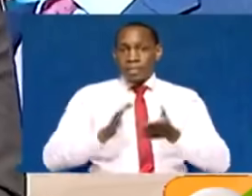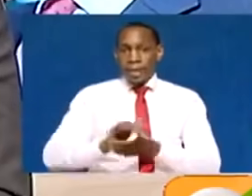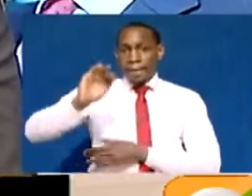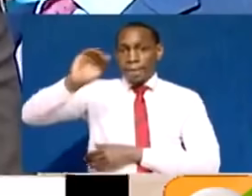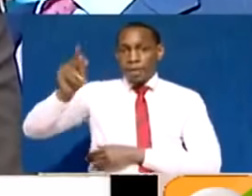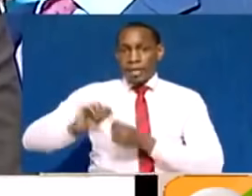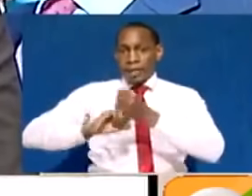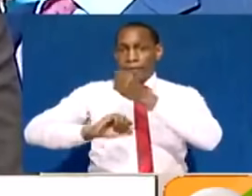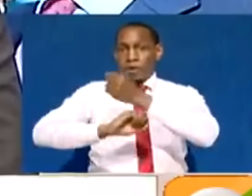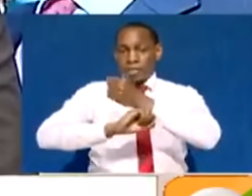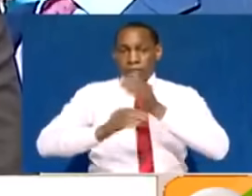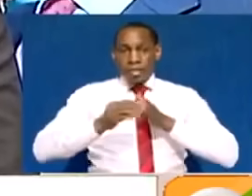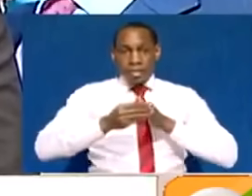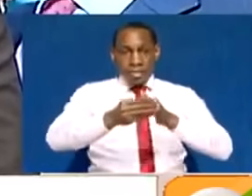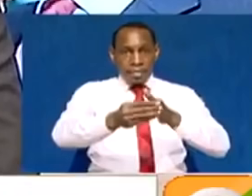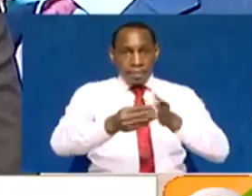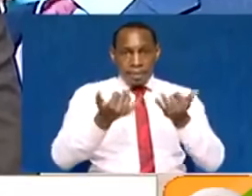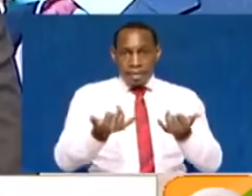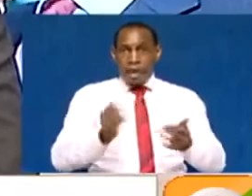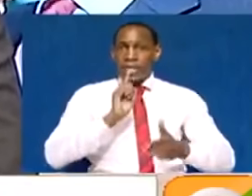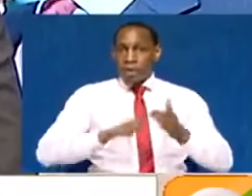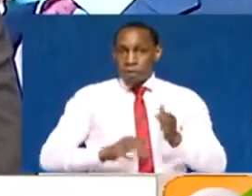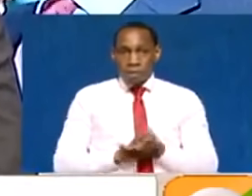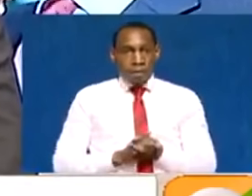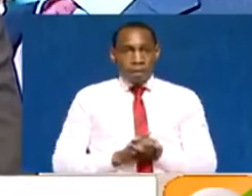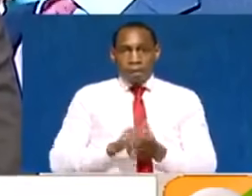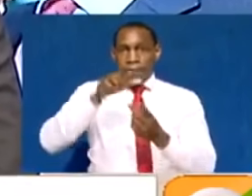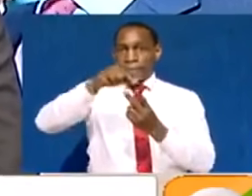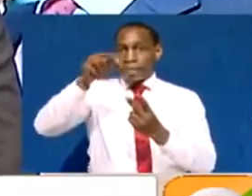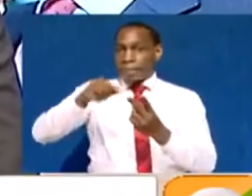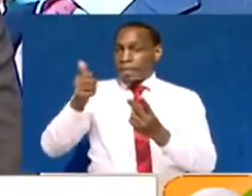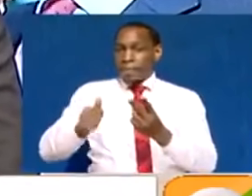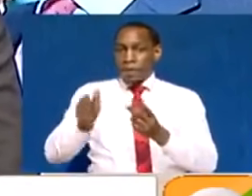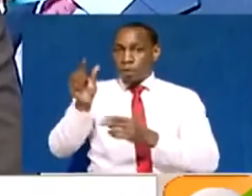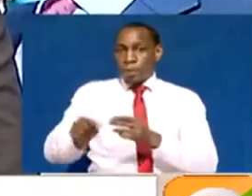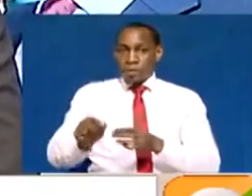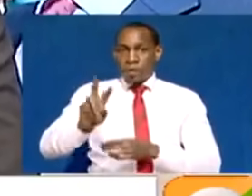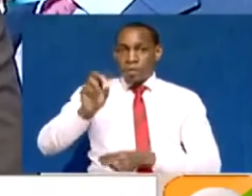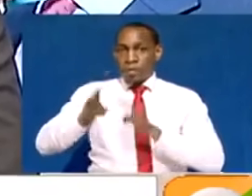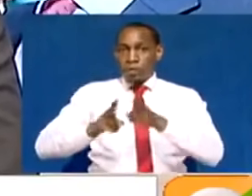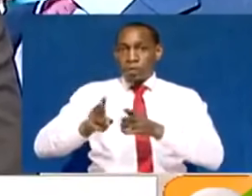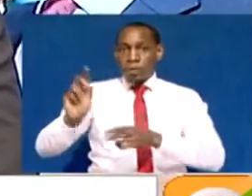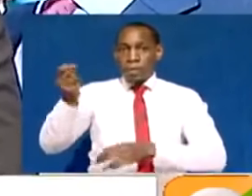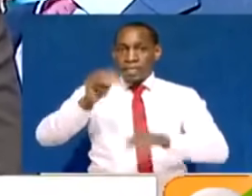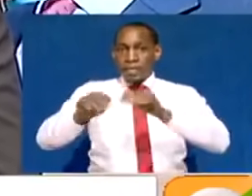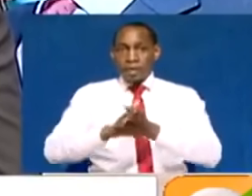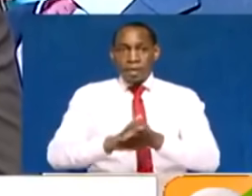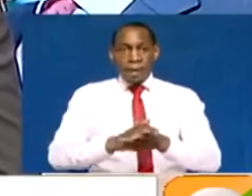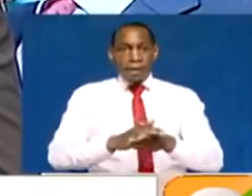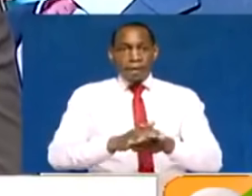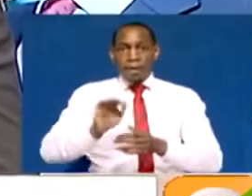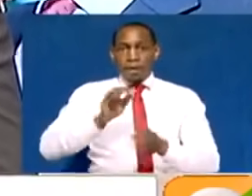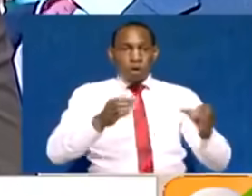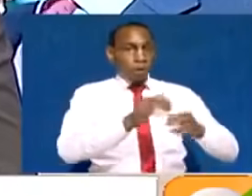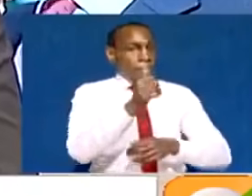And the Mount Kenya Foundation leadership now says it has no preferred candidate for the 2022 presidential race, as they are